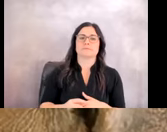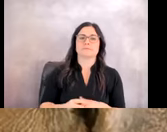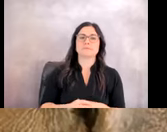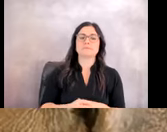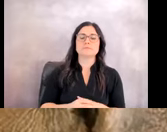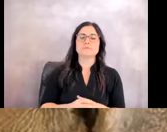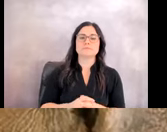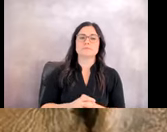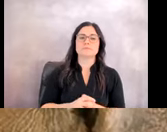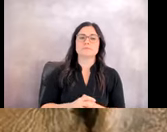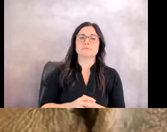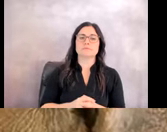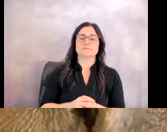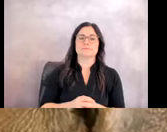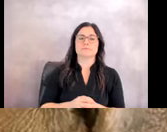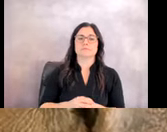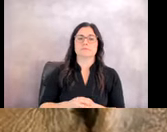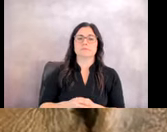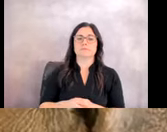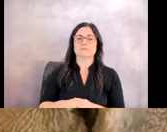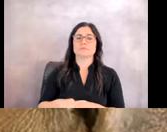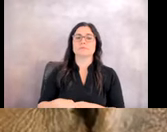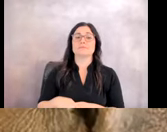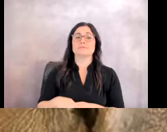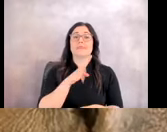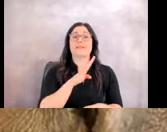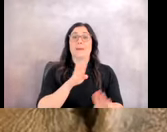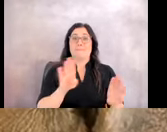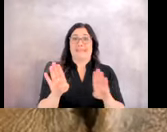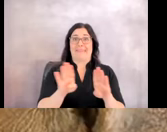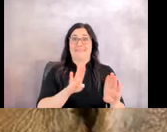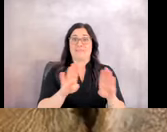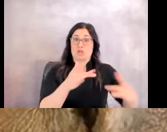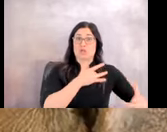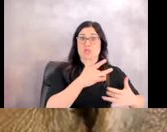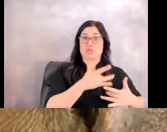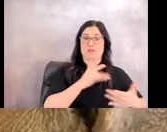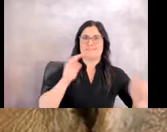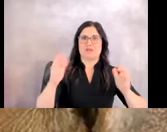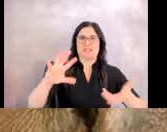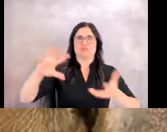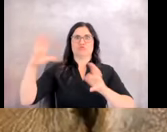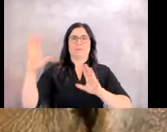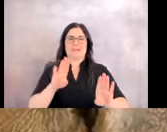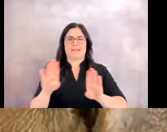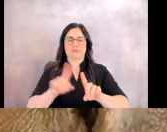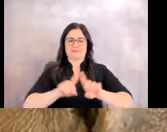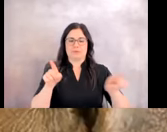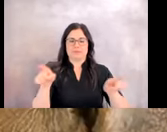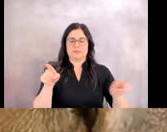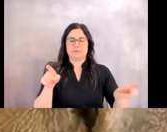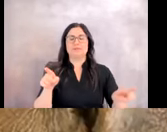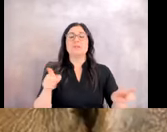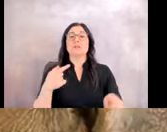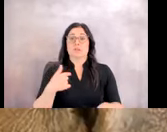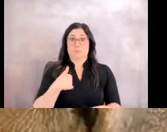And we'll get into this when we talk about concerning behavior versus disruptive behavior, but it's always appropriate to